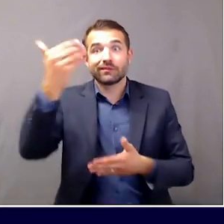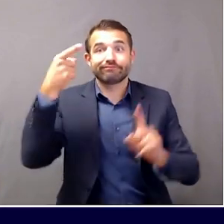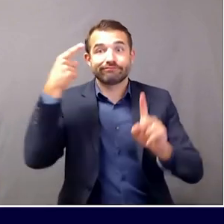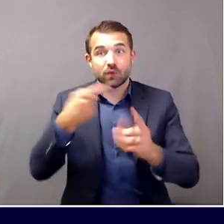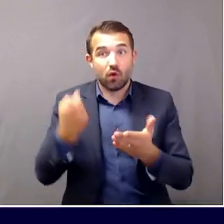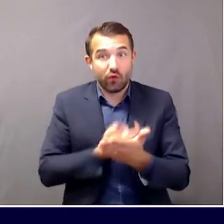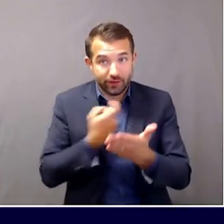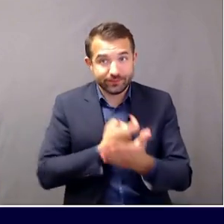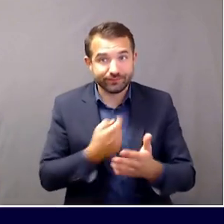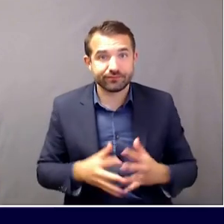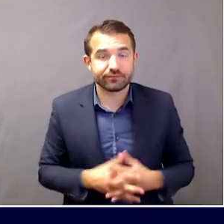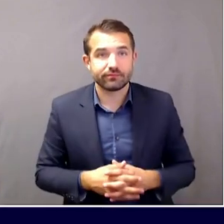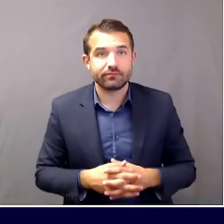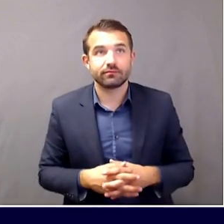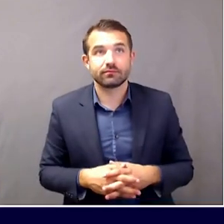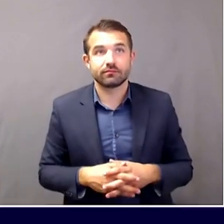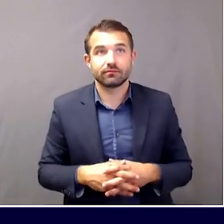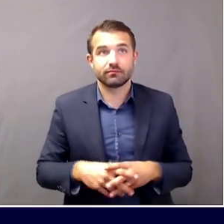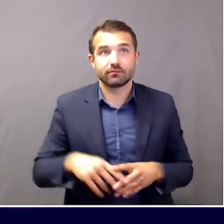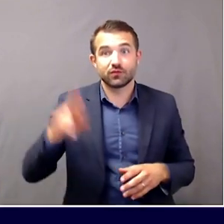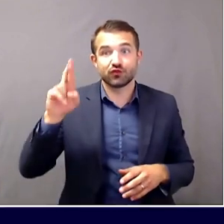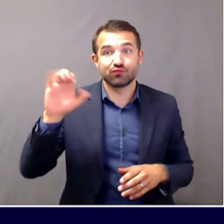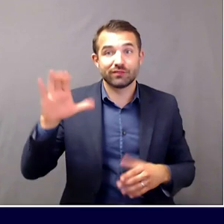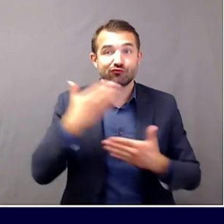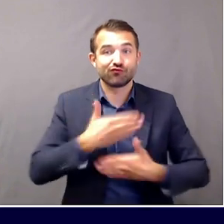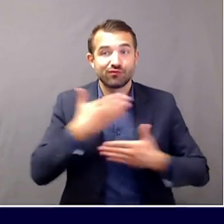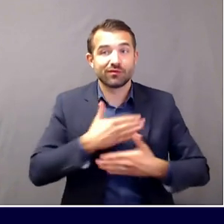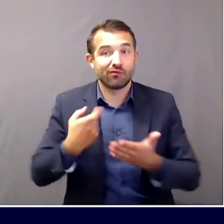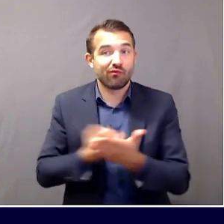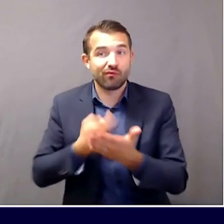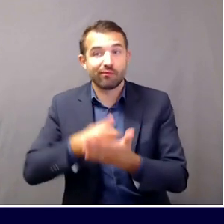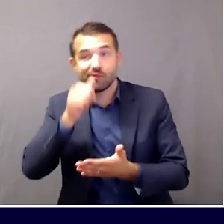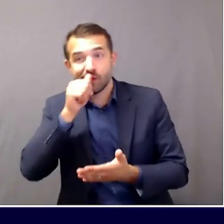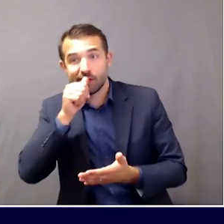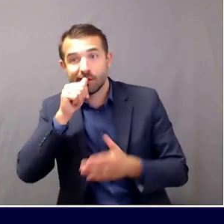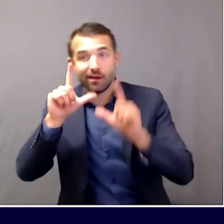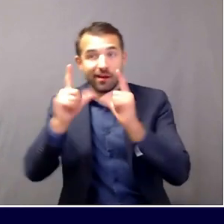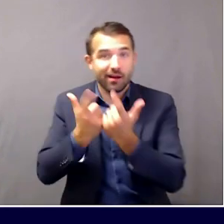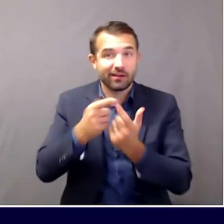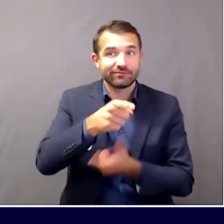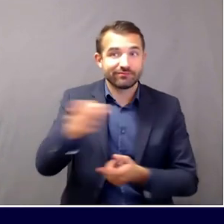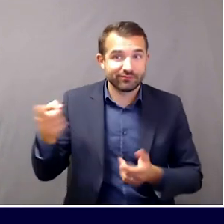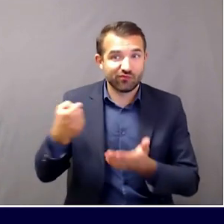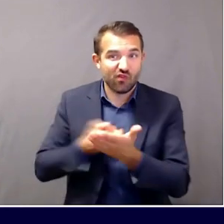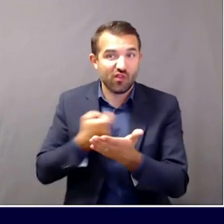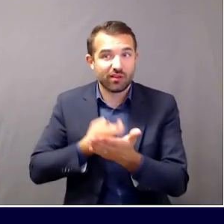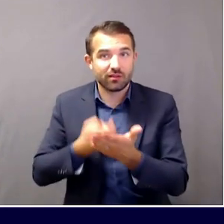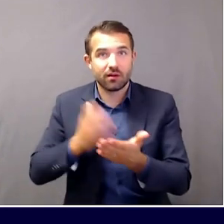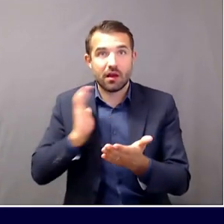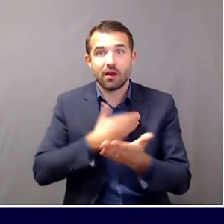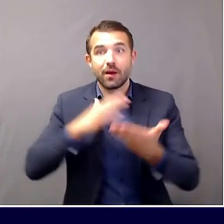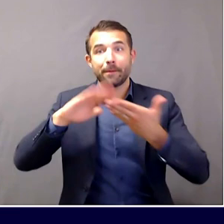the recreational hockey and other private leagues through our community sports guidance. Those guidance